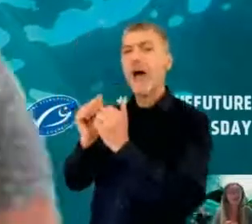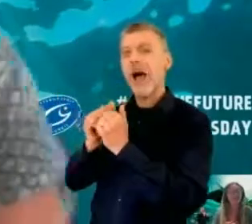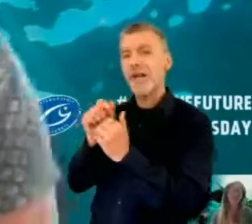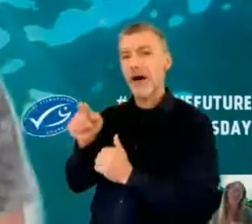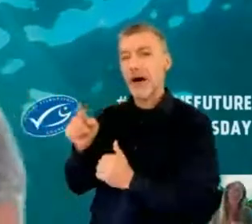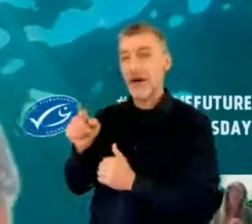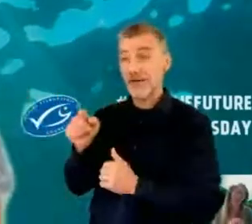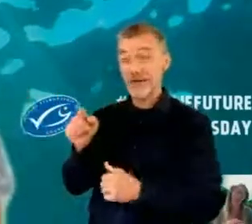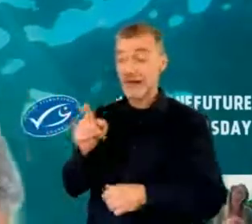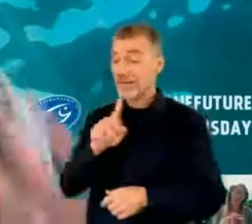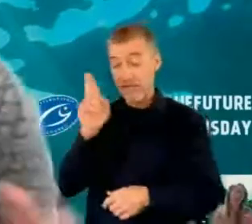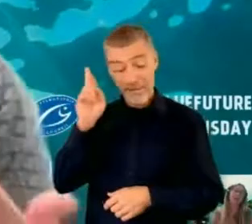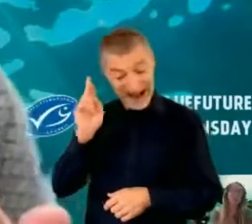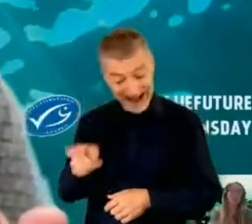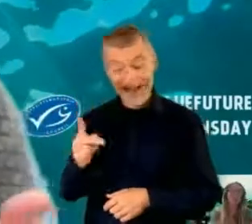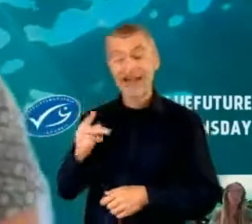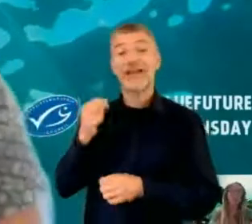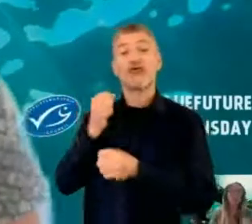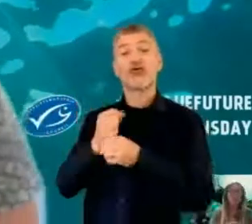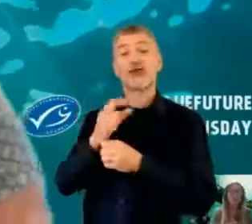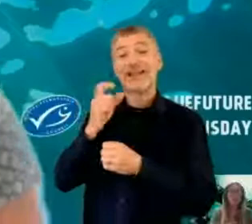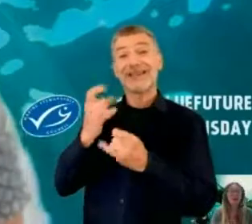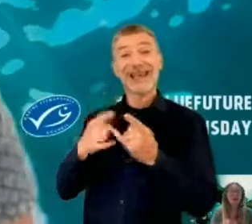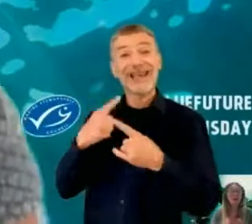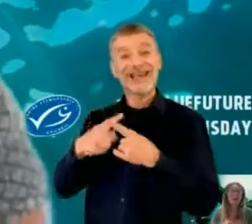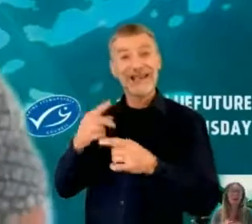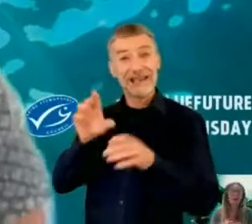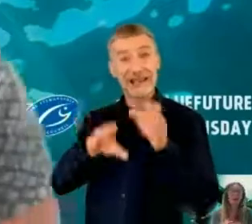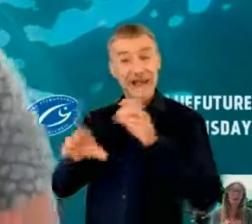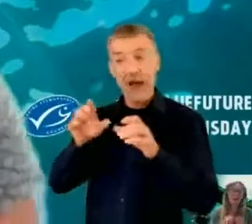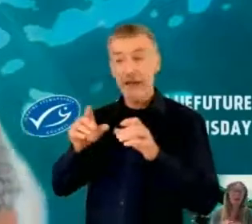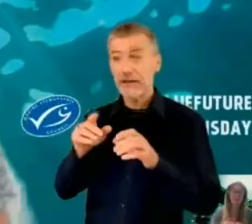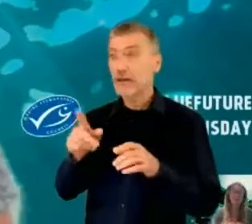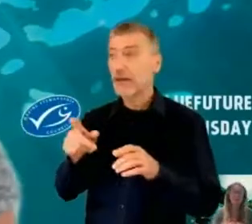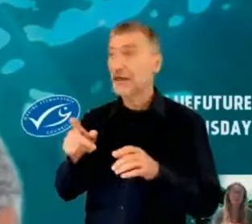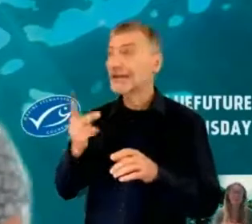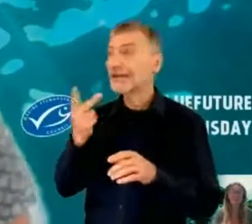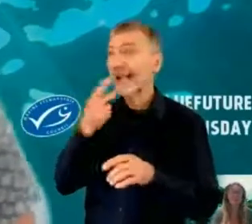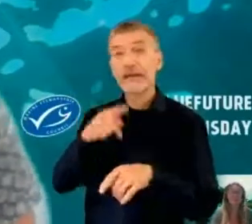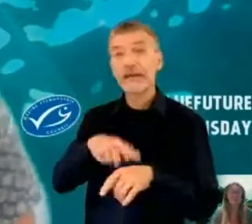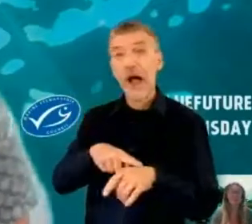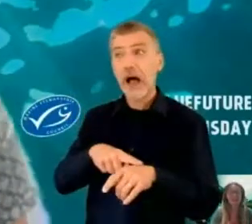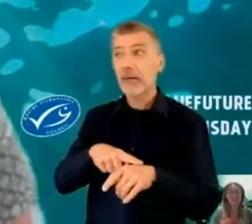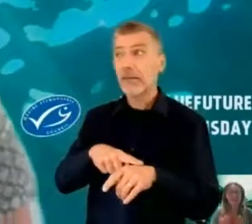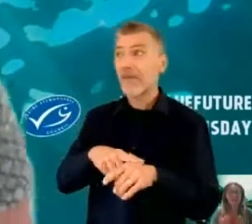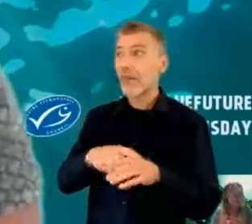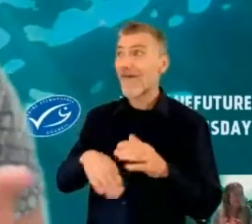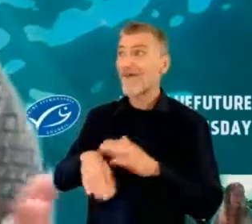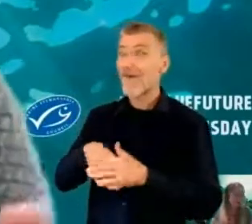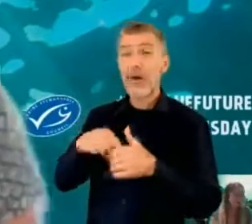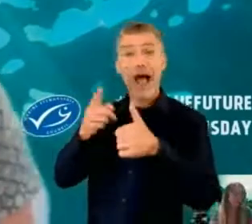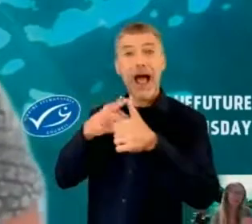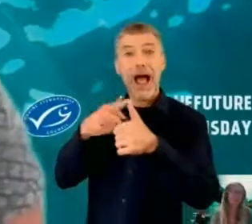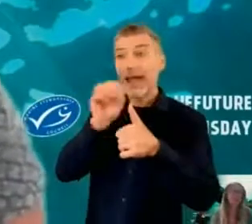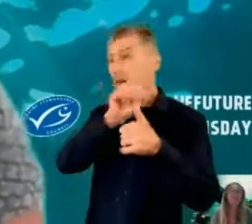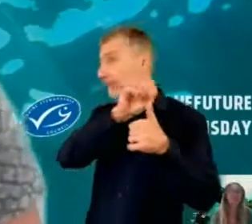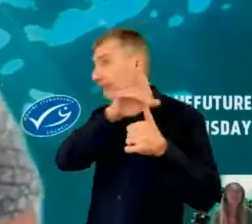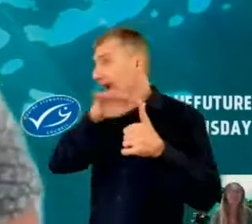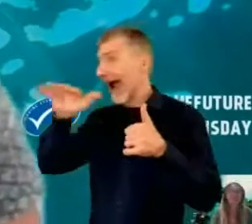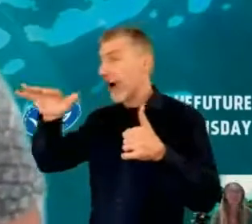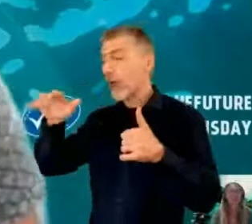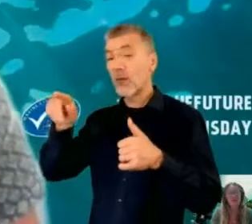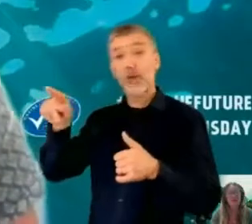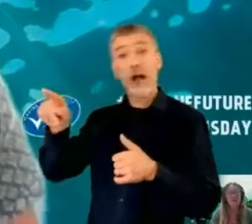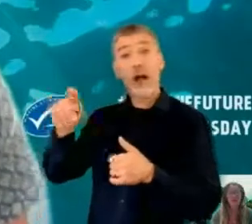GCSE science, and I came out with all A's. So I had somebody believe in me at a young age, and it sort of paved the way for